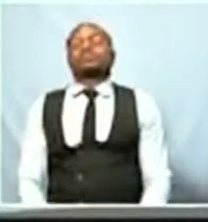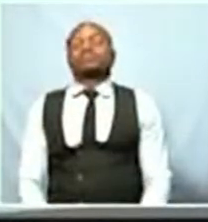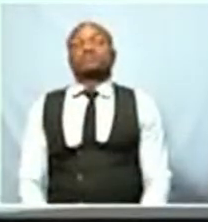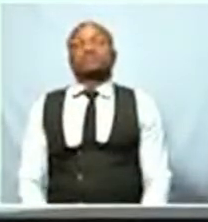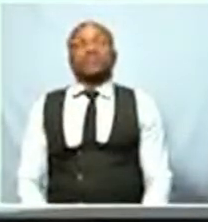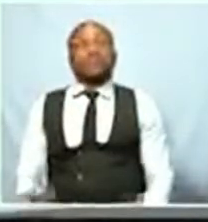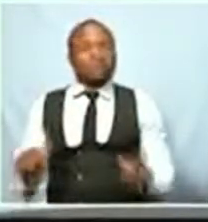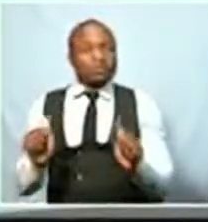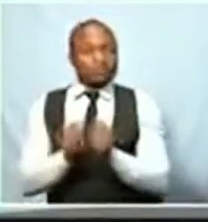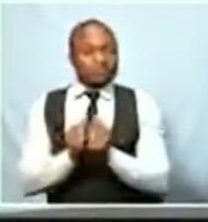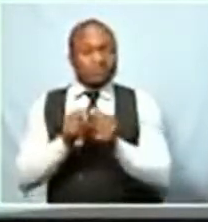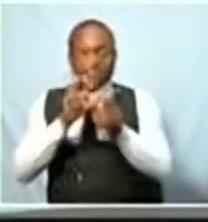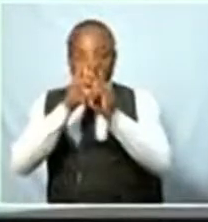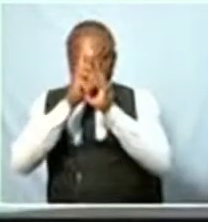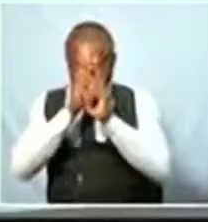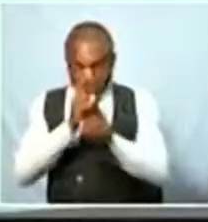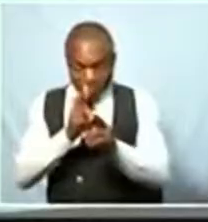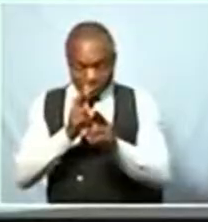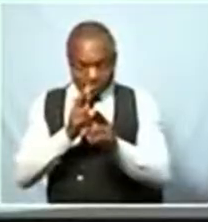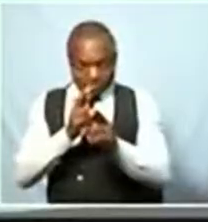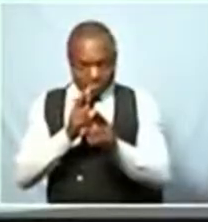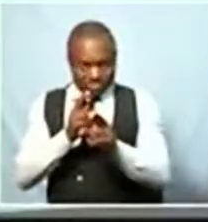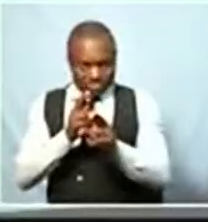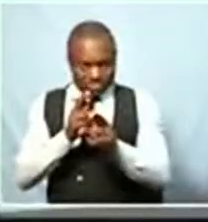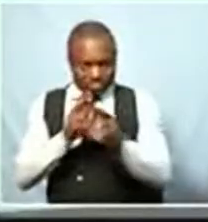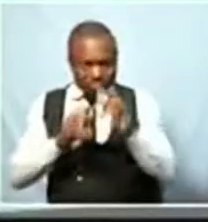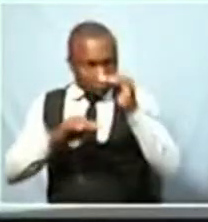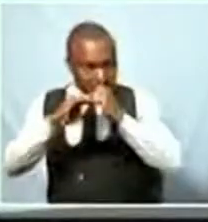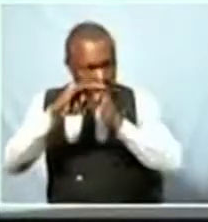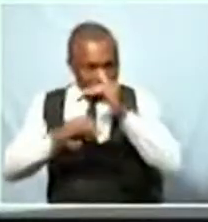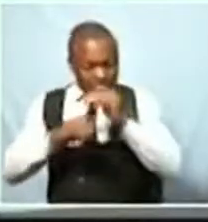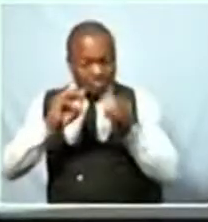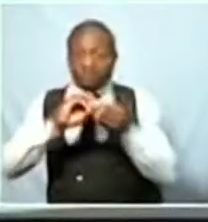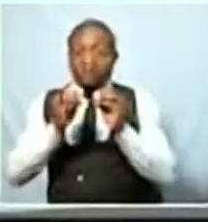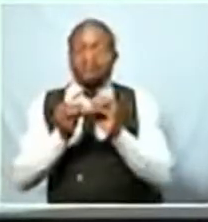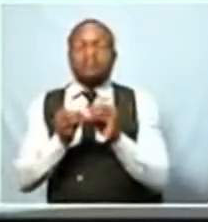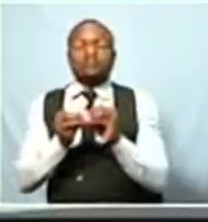With respect to the expected inflation rate of